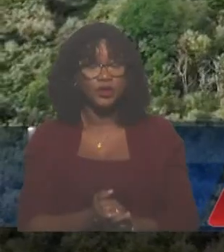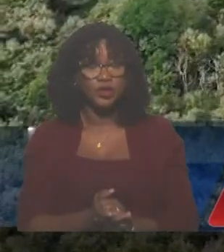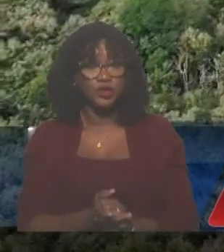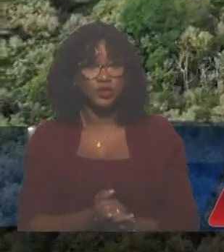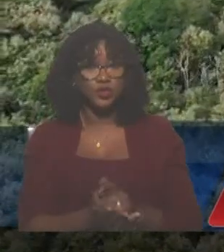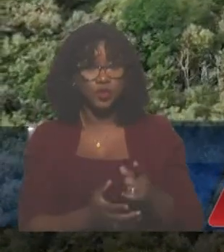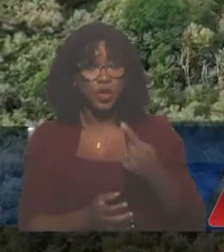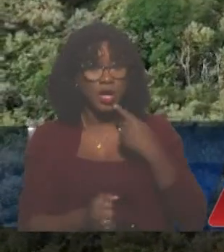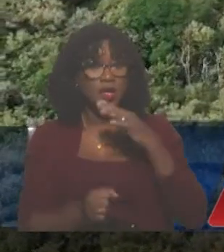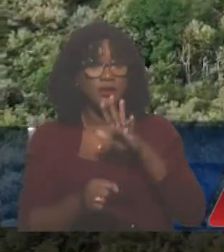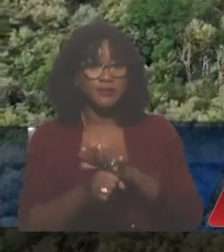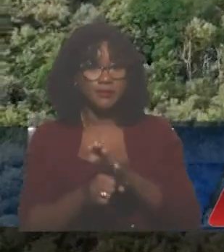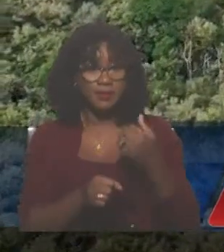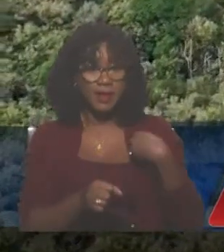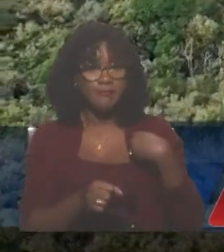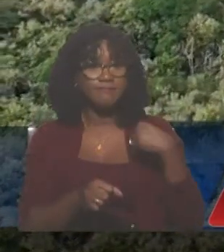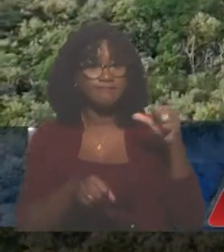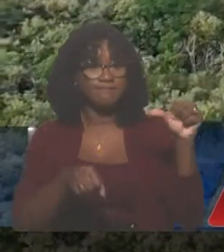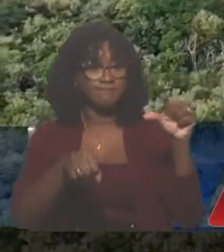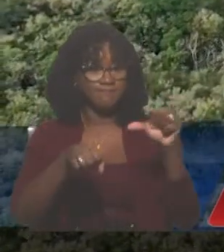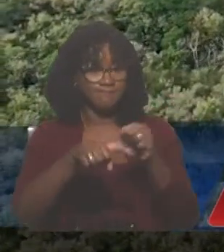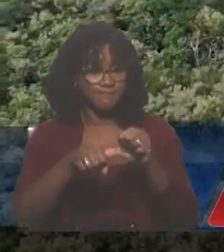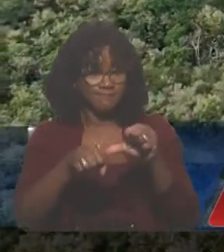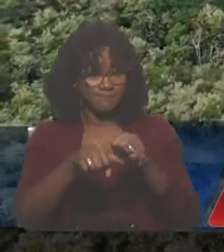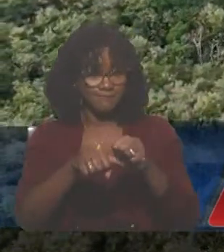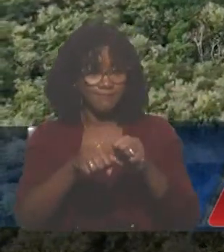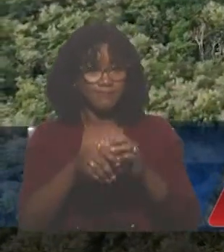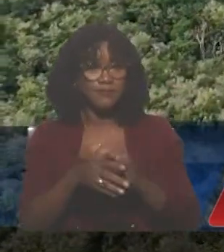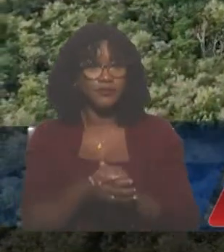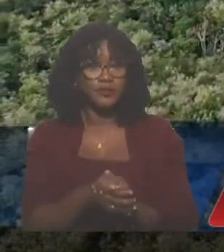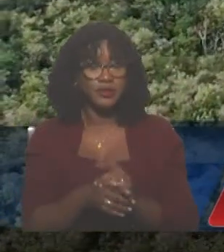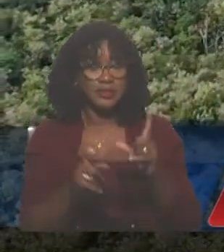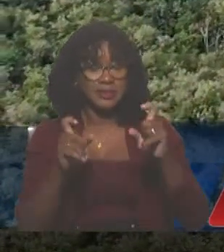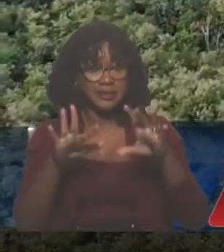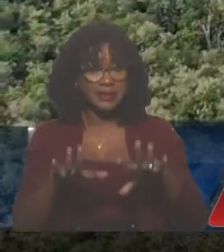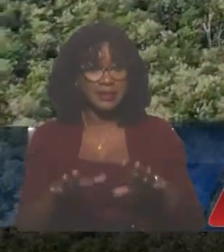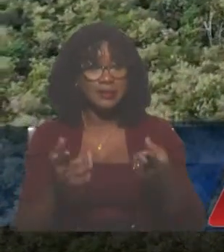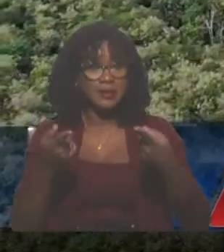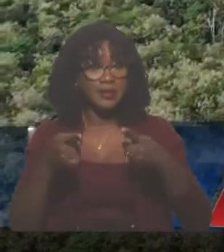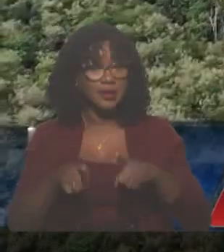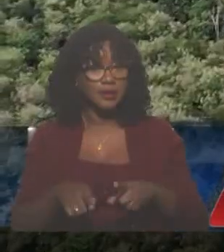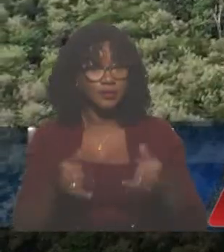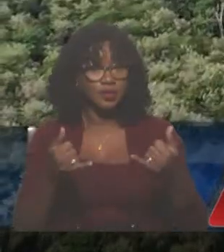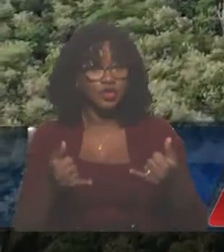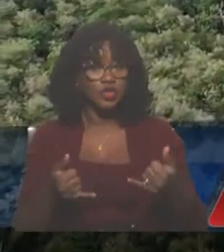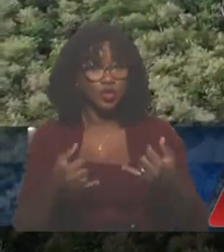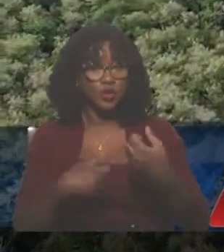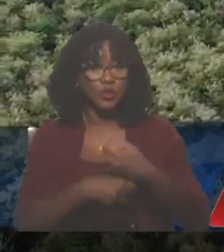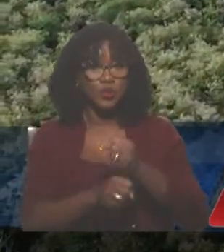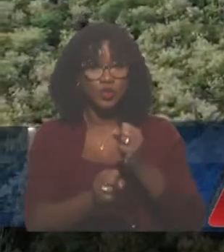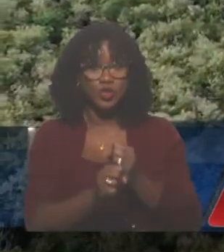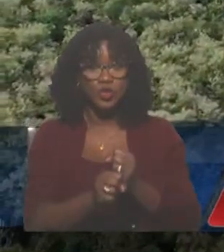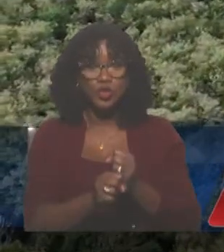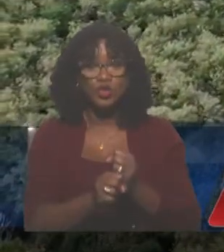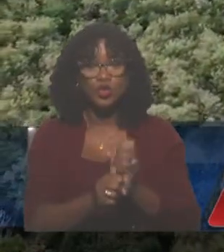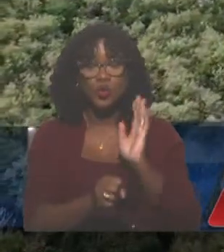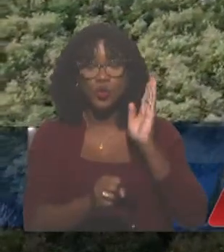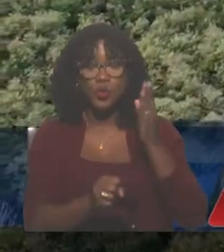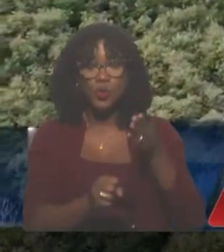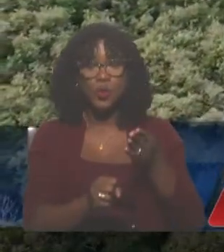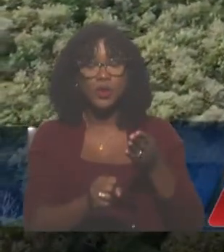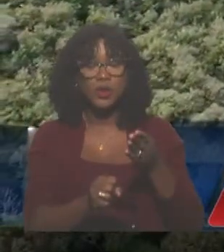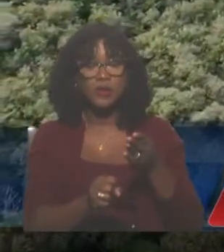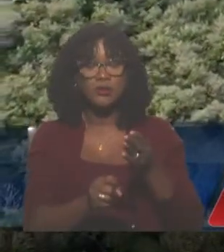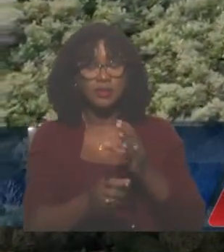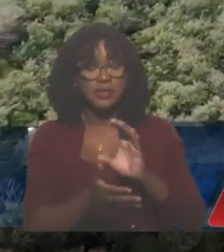were confirmed to be gas-bearing. Completion operations and testing are currently underway, with production from the well expected to be tied into